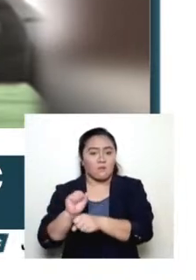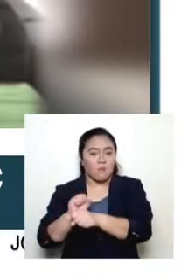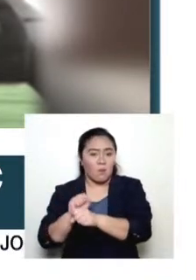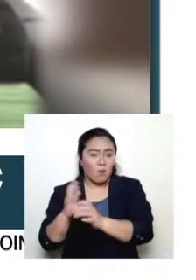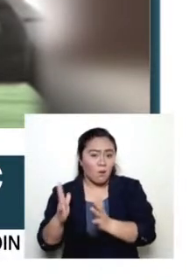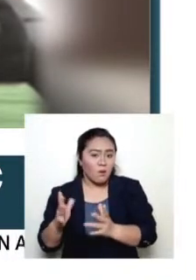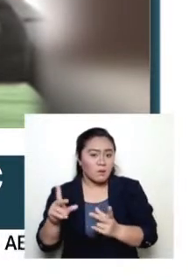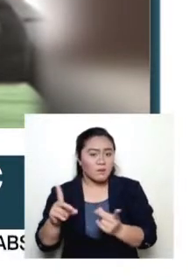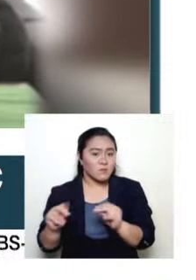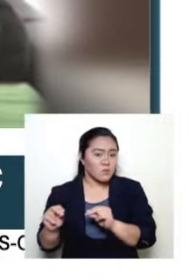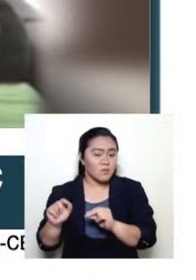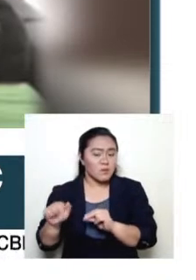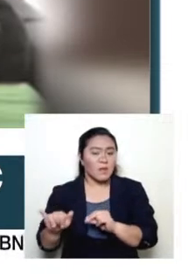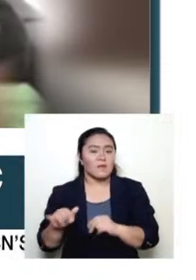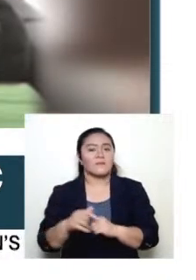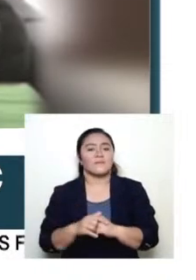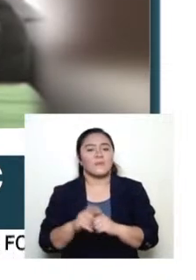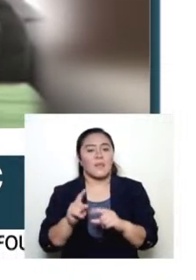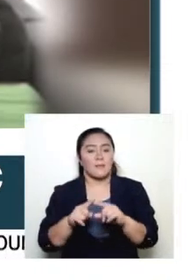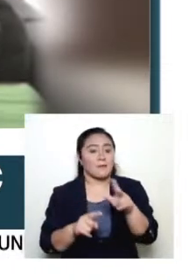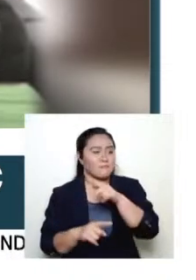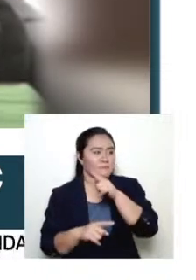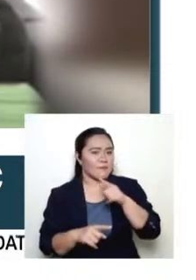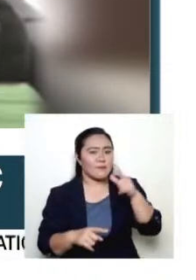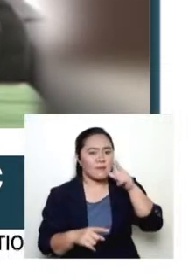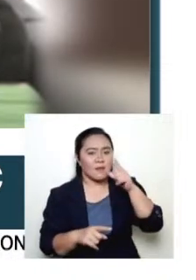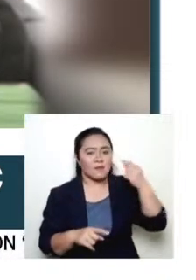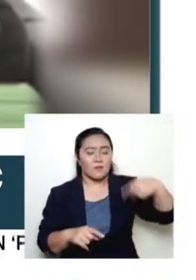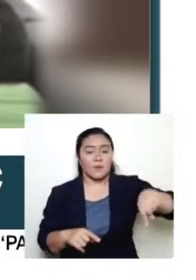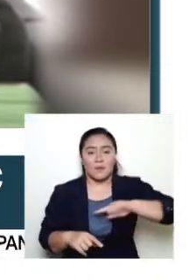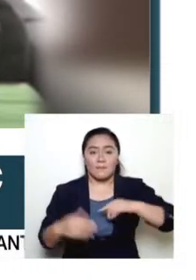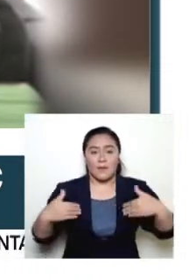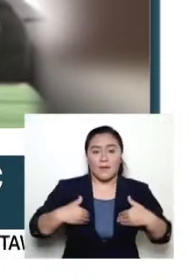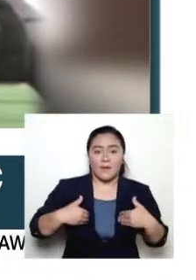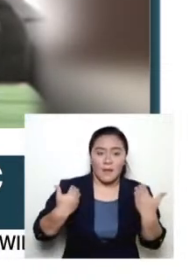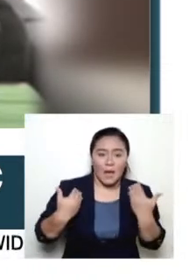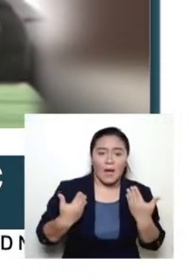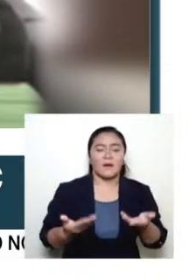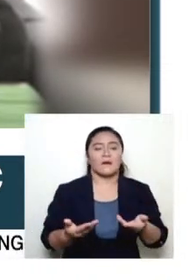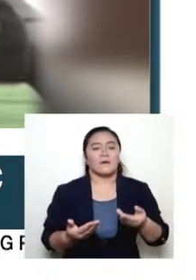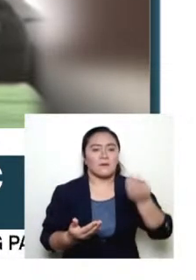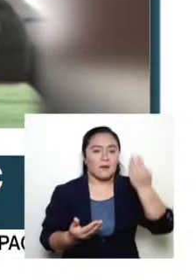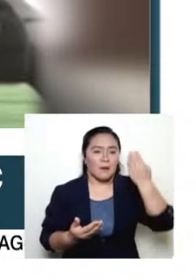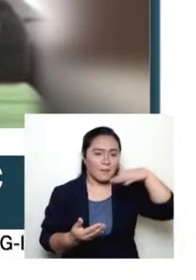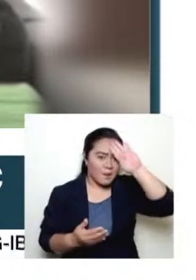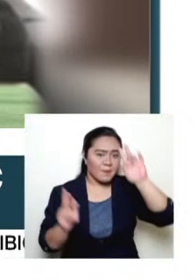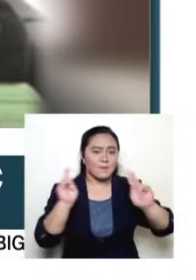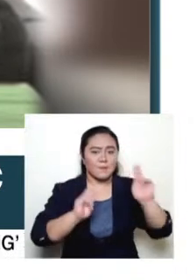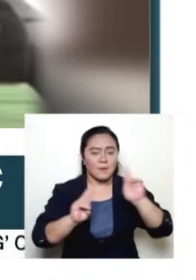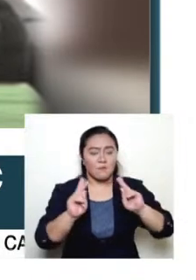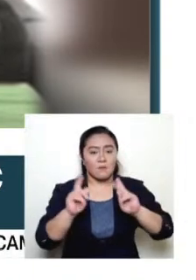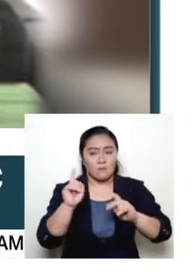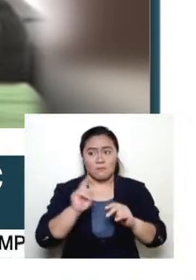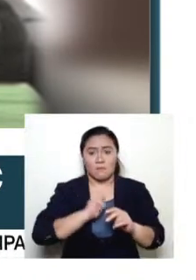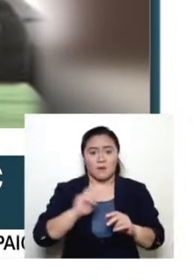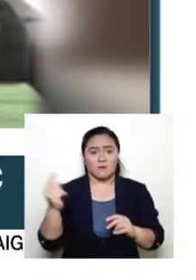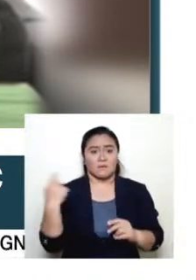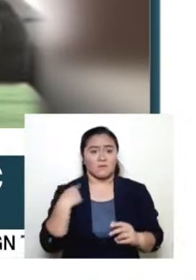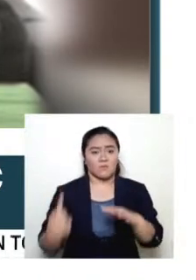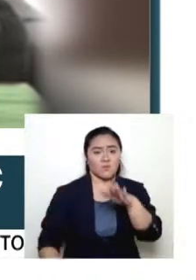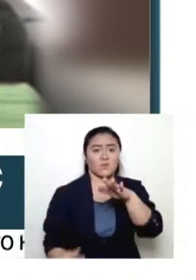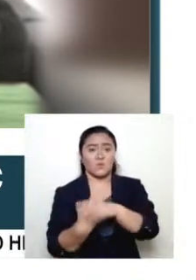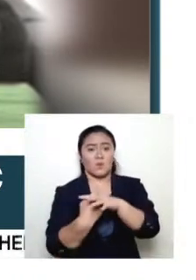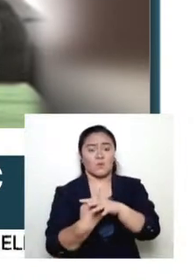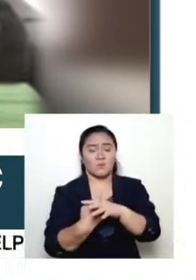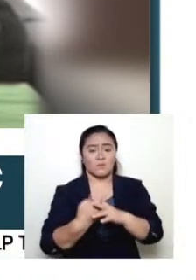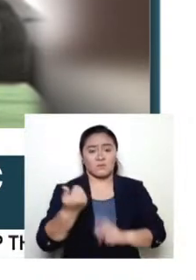to charge VP Lenny Robredo, kami, kabataan, and Kabiteño, he should go out himself and charge us with that. Then we will